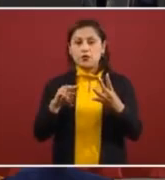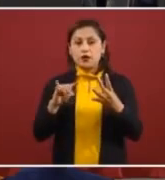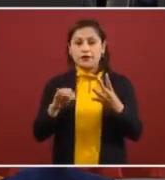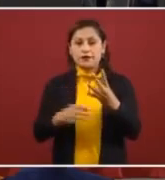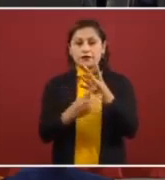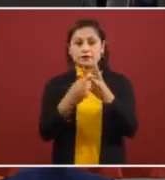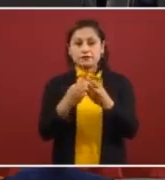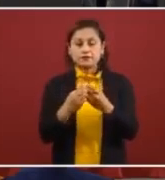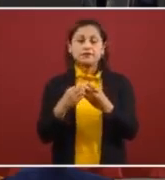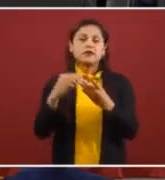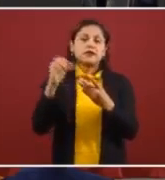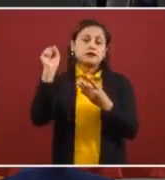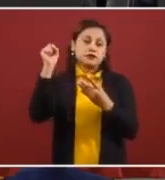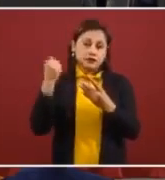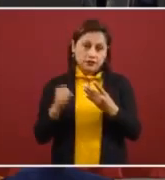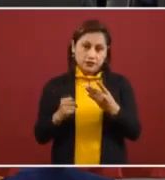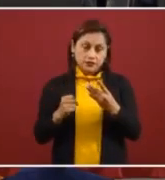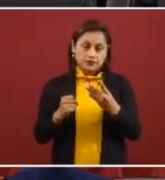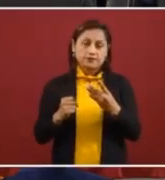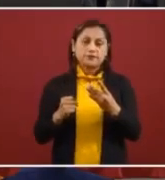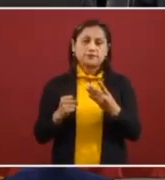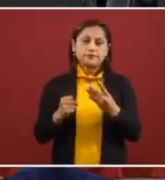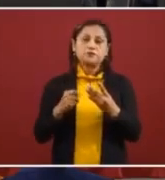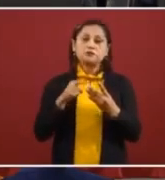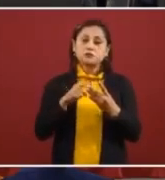So these are the ones that have done well.